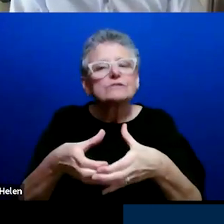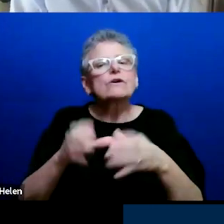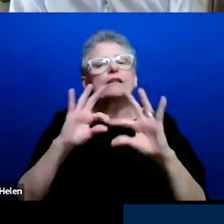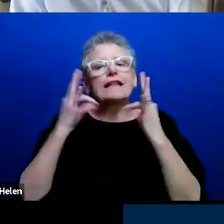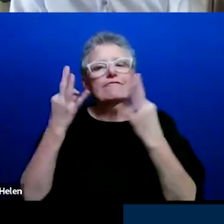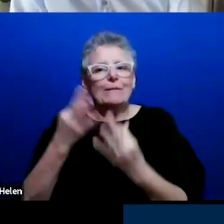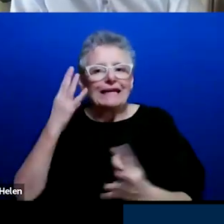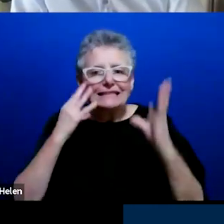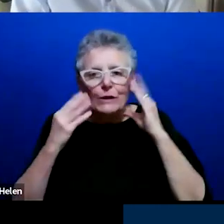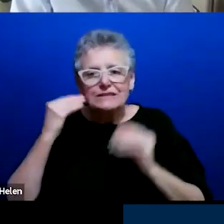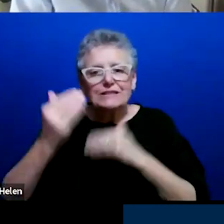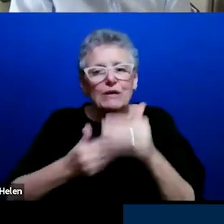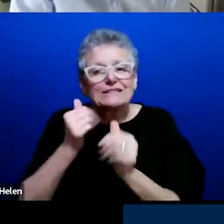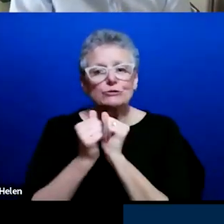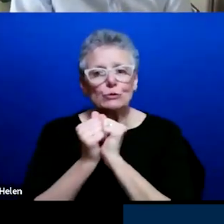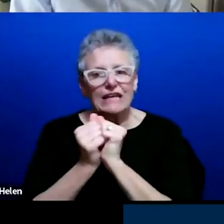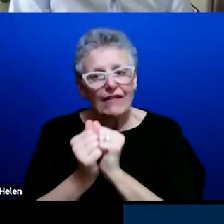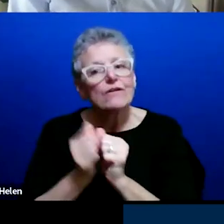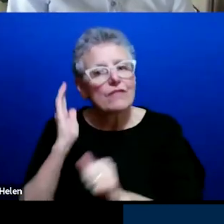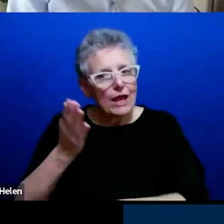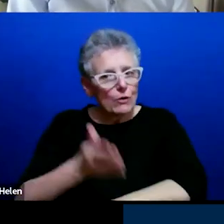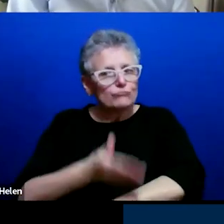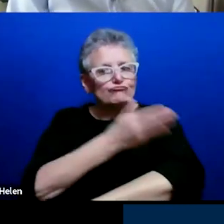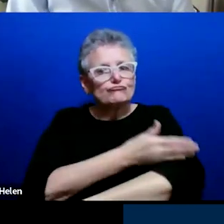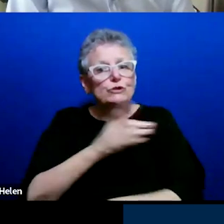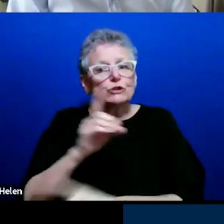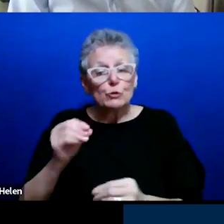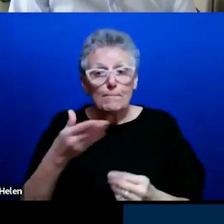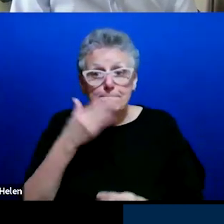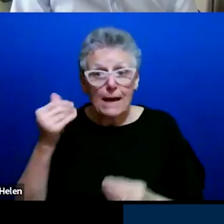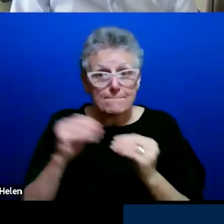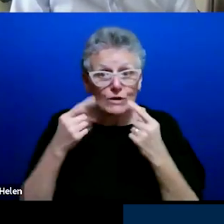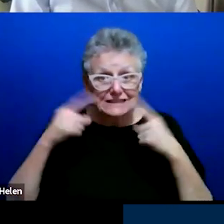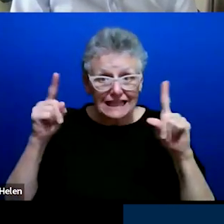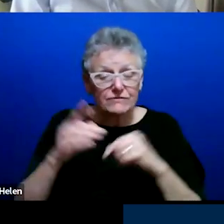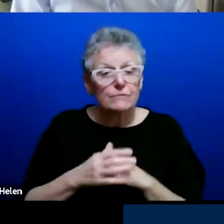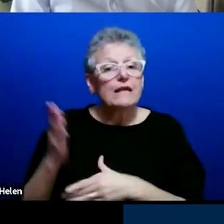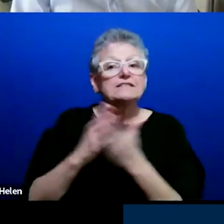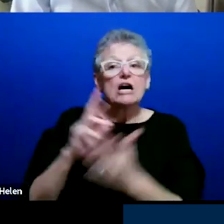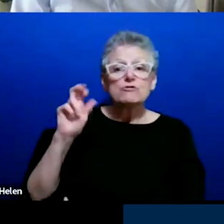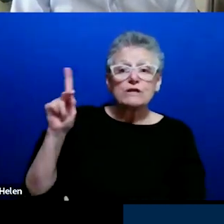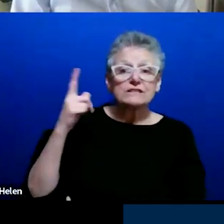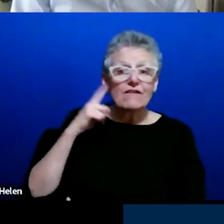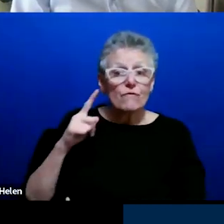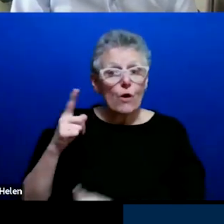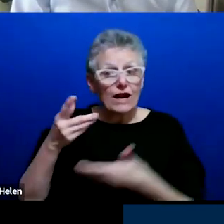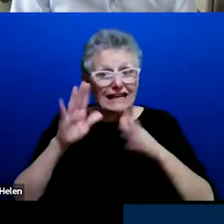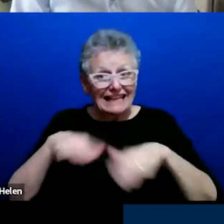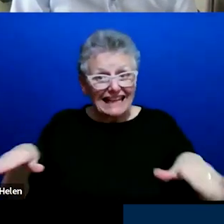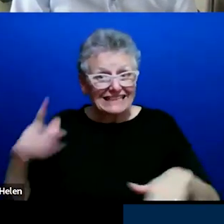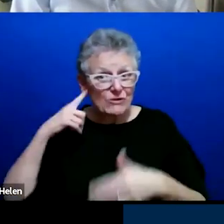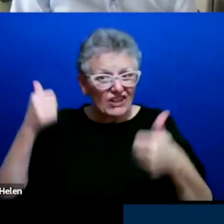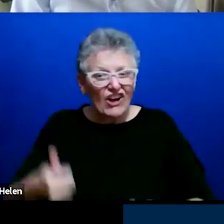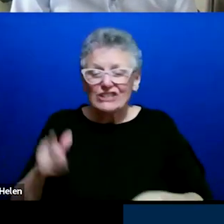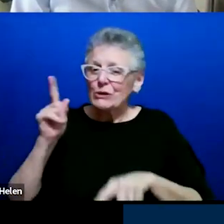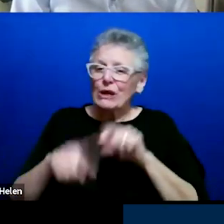process and they do better. So some of the risk factors for pediatric hearing loss that you can't really do a